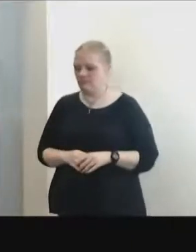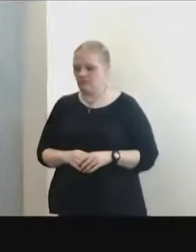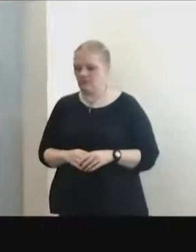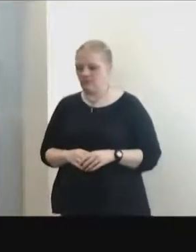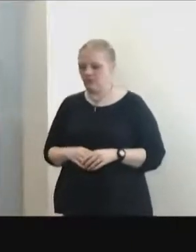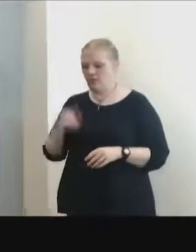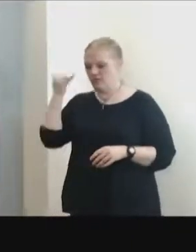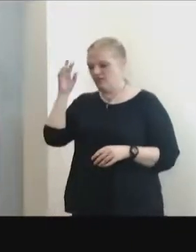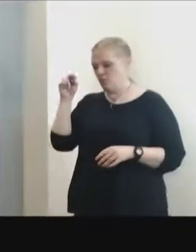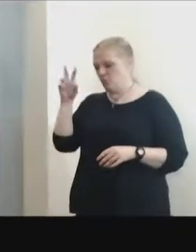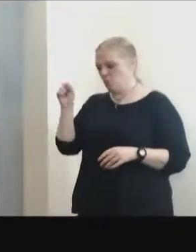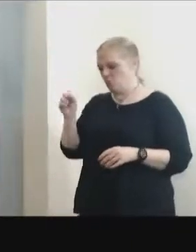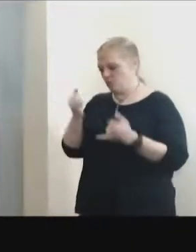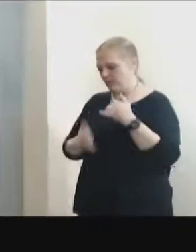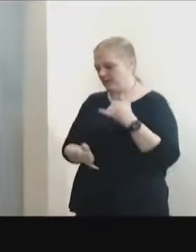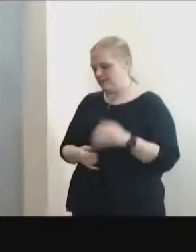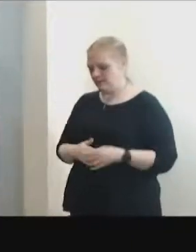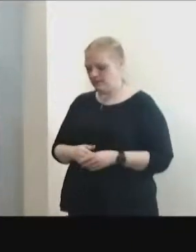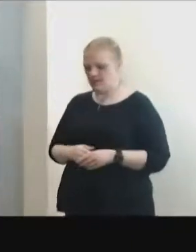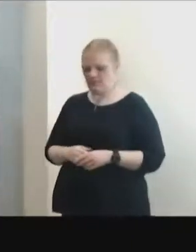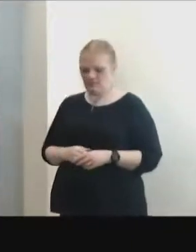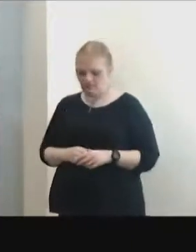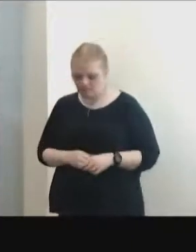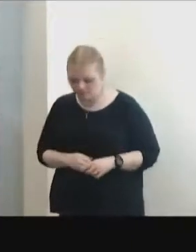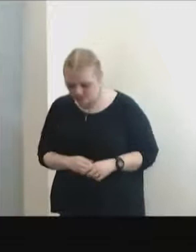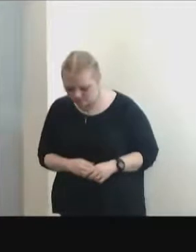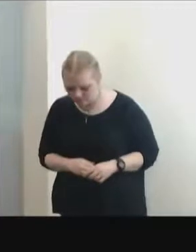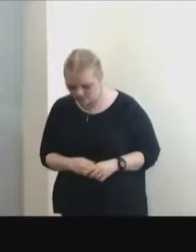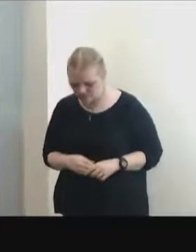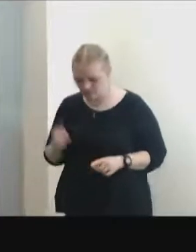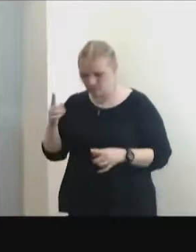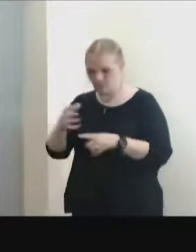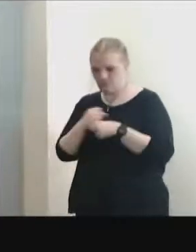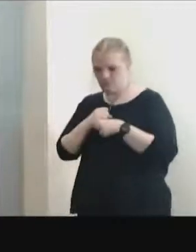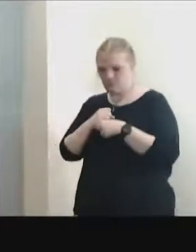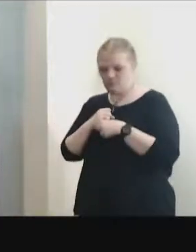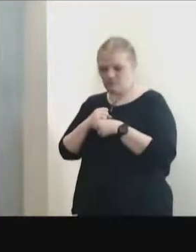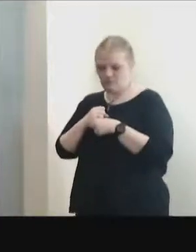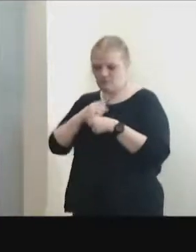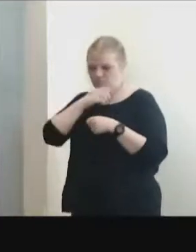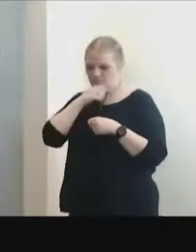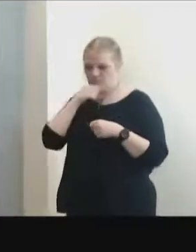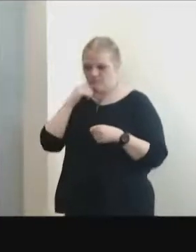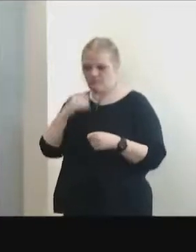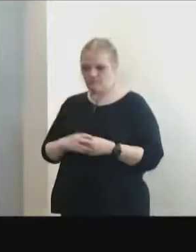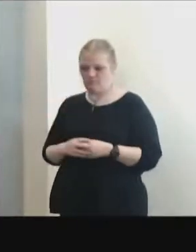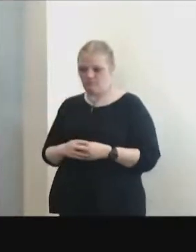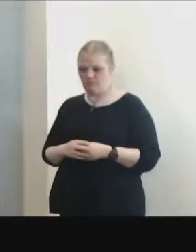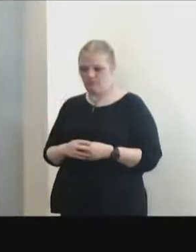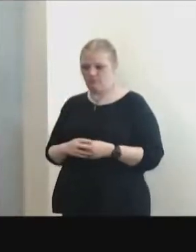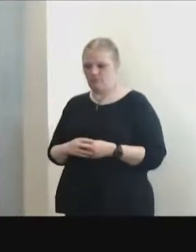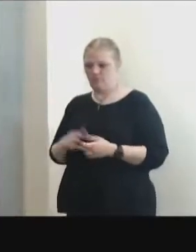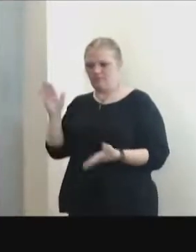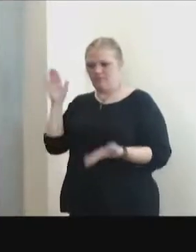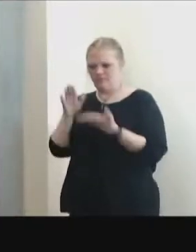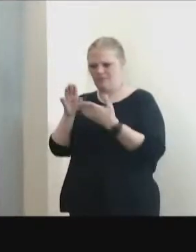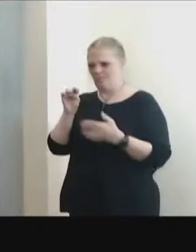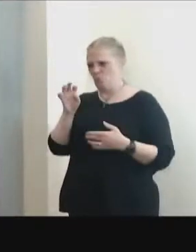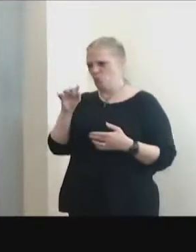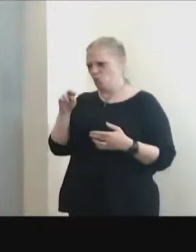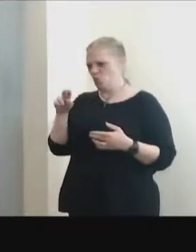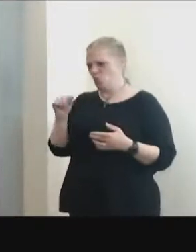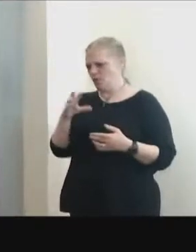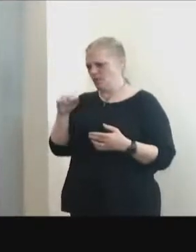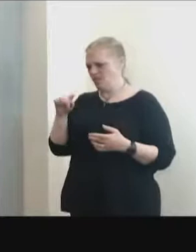Sandy, you'll have the last question. Thanks. You have received a lot fewer Moderna doses aside from Pfizer,